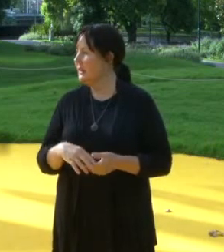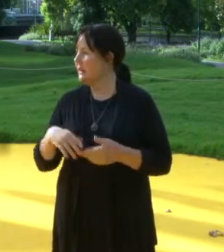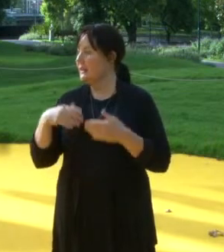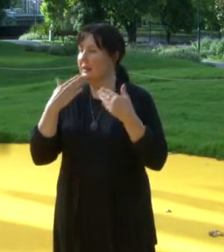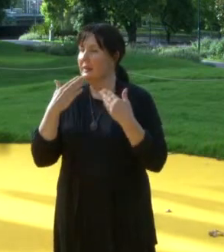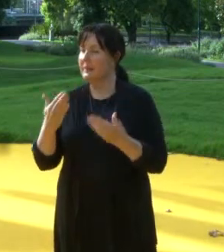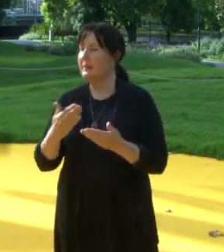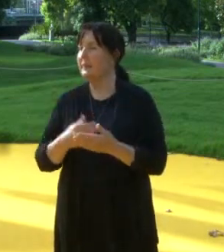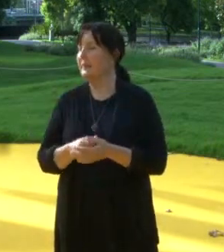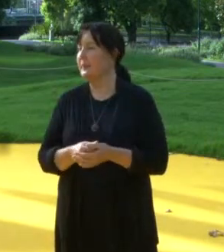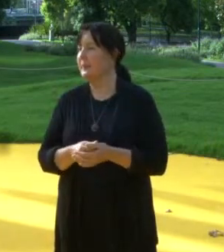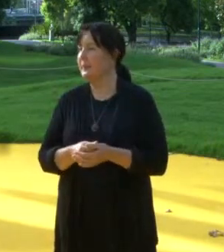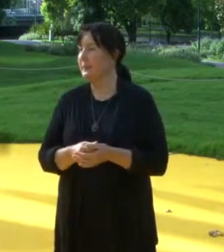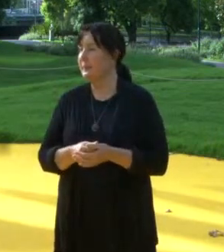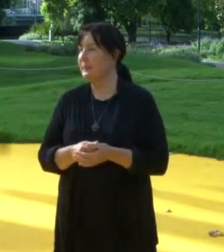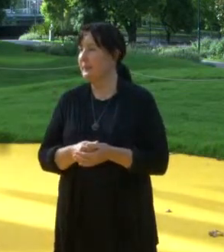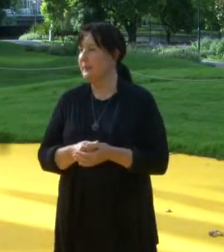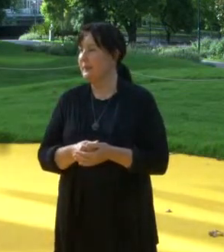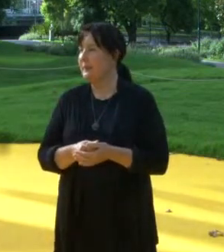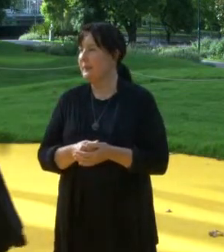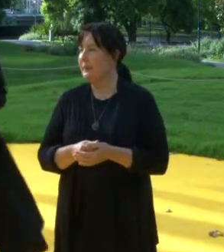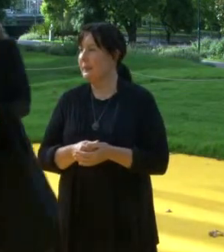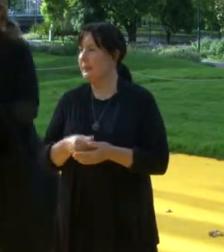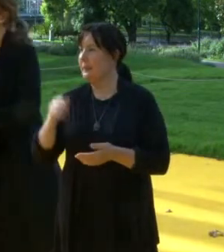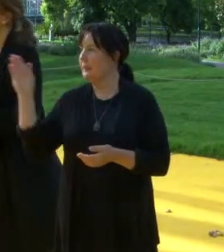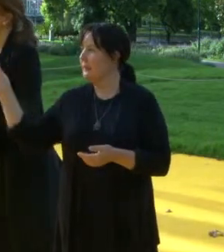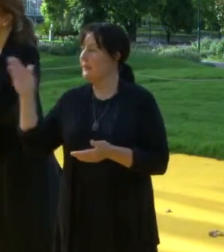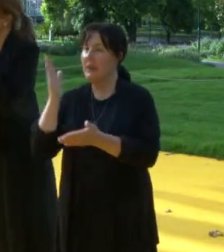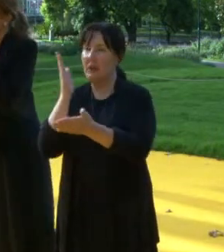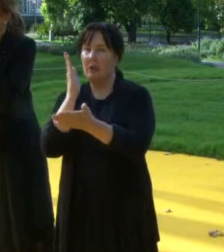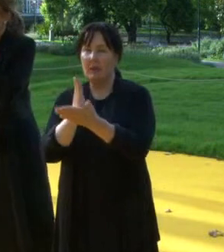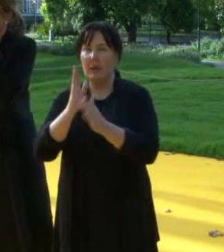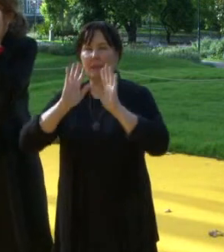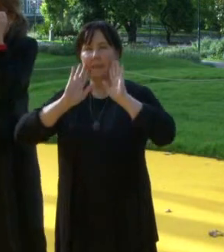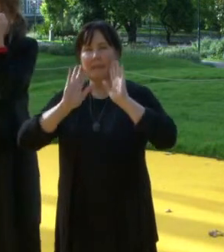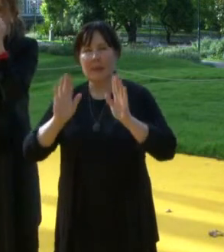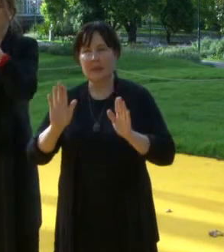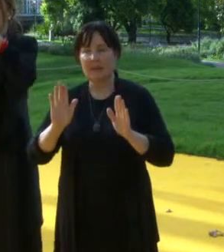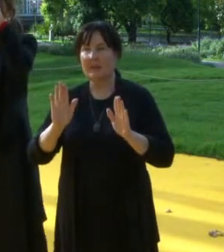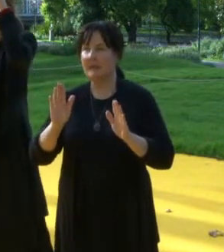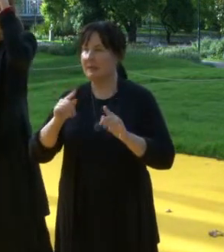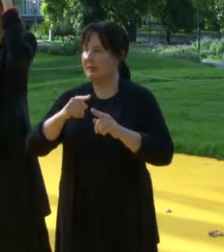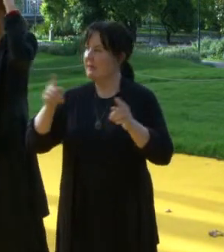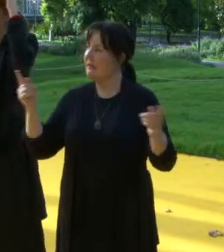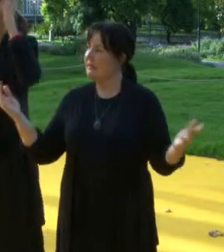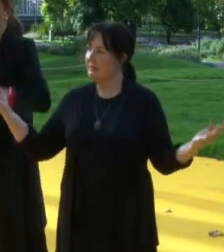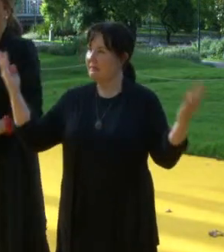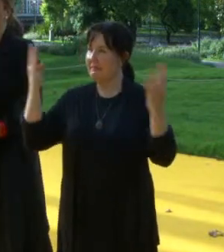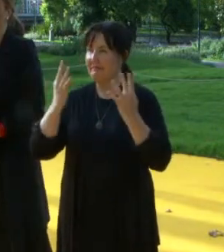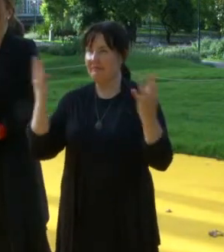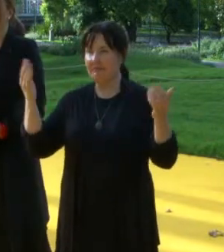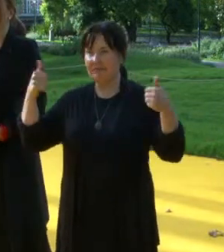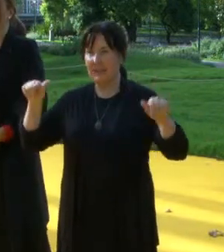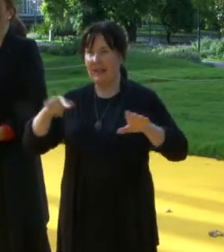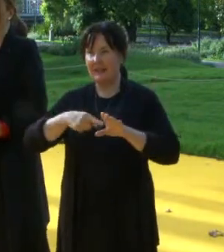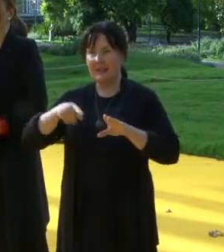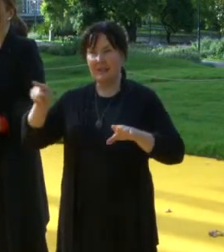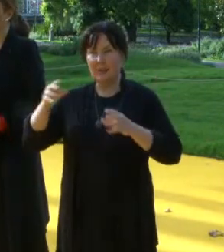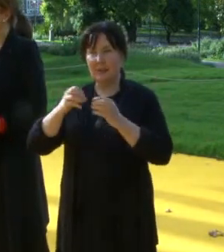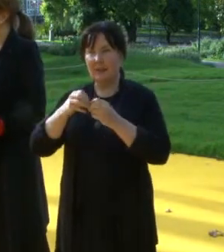much. Thank you. It's so amazing to be outdoors with you all here